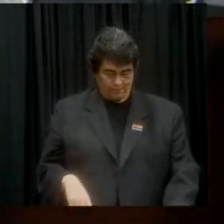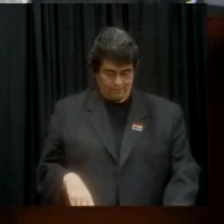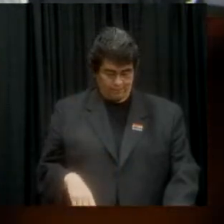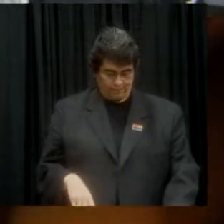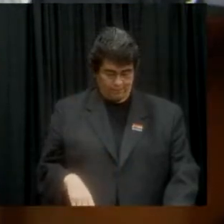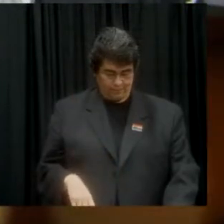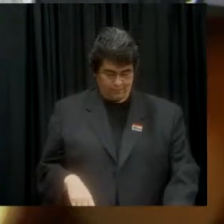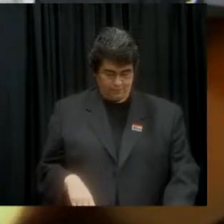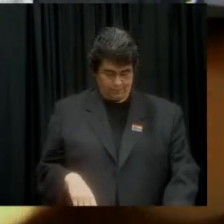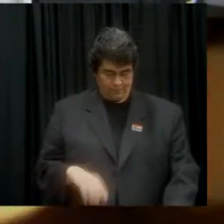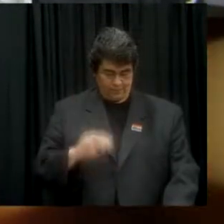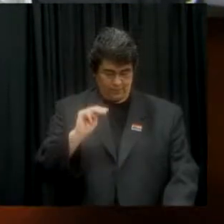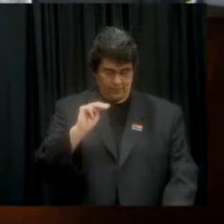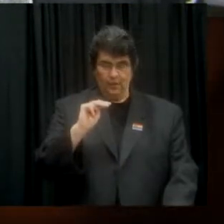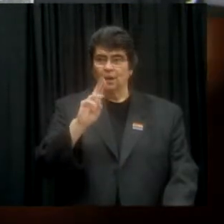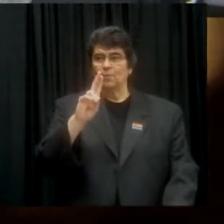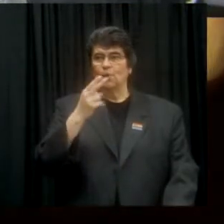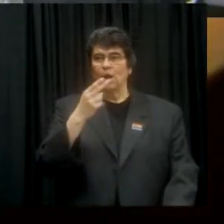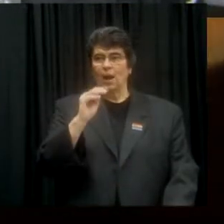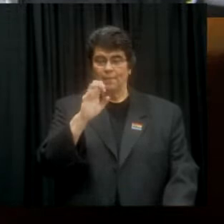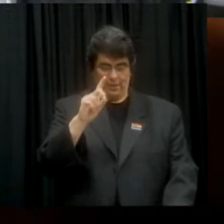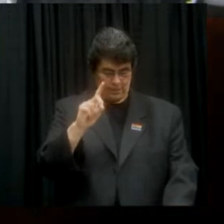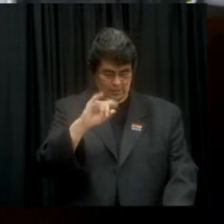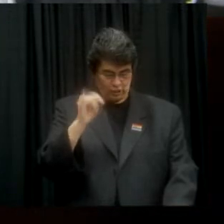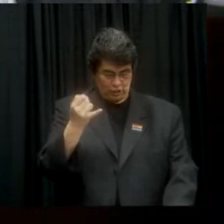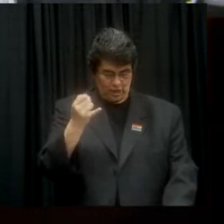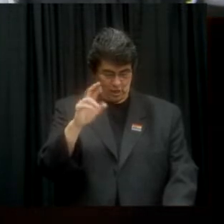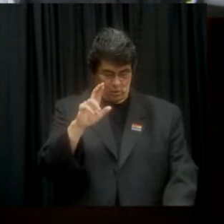Ayanna J. Robinson.